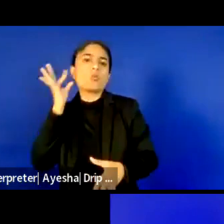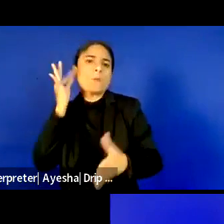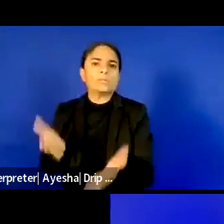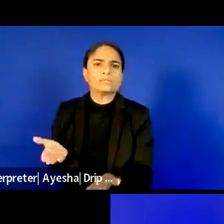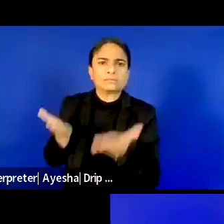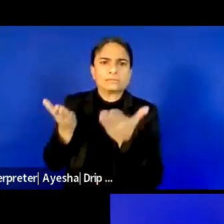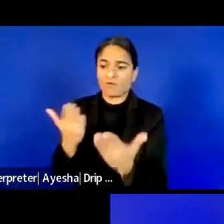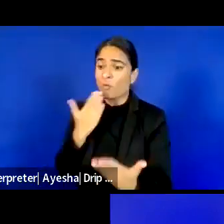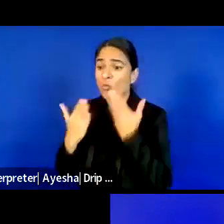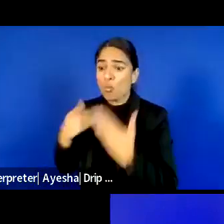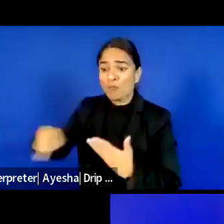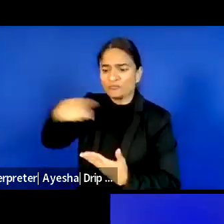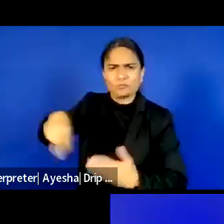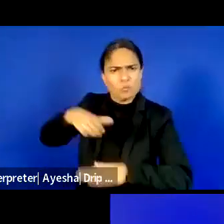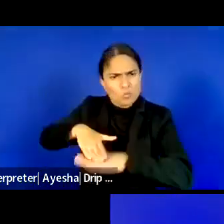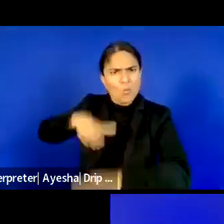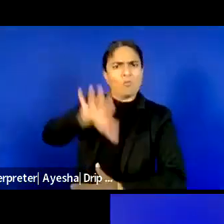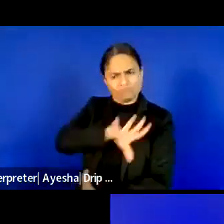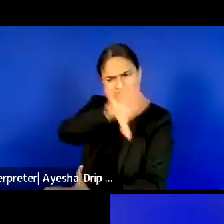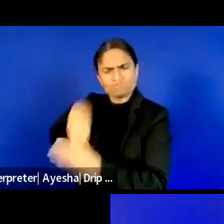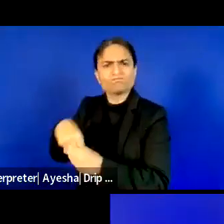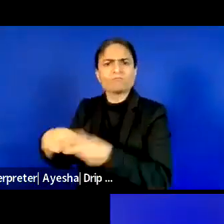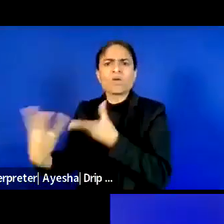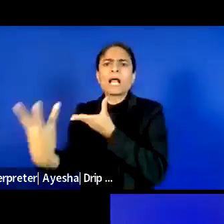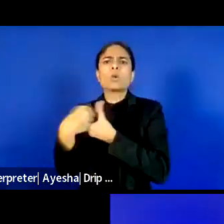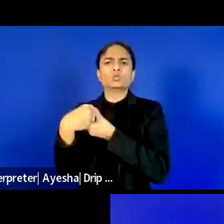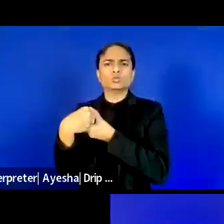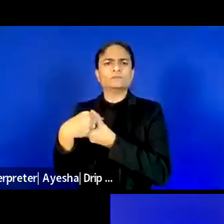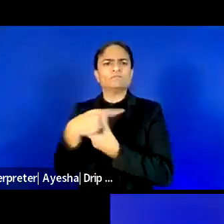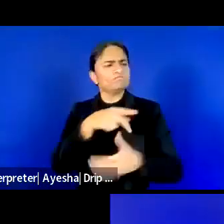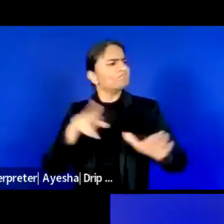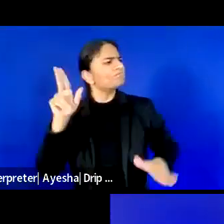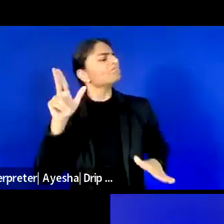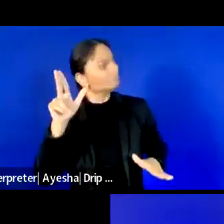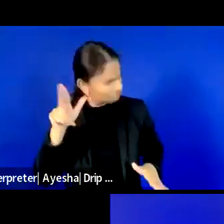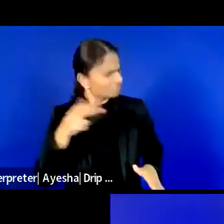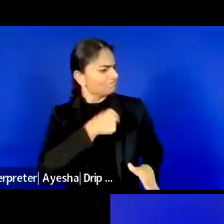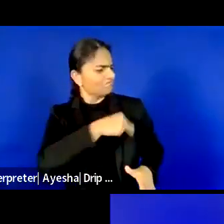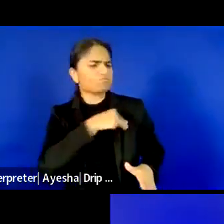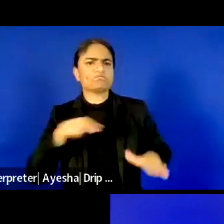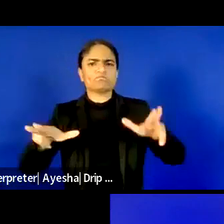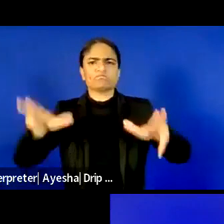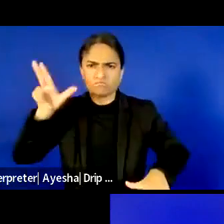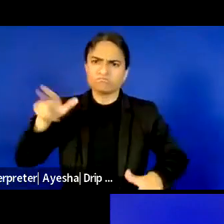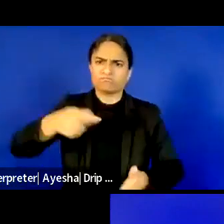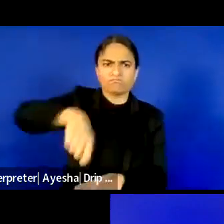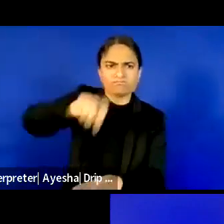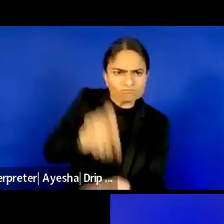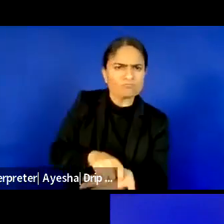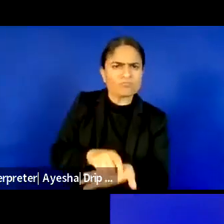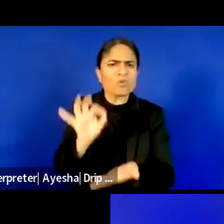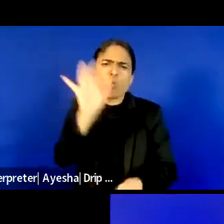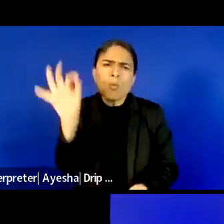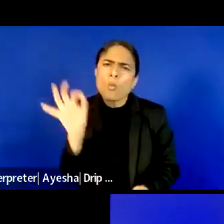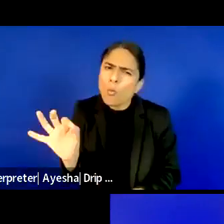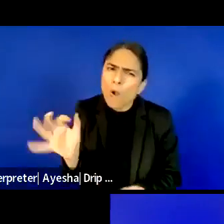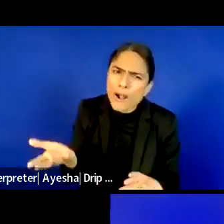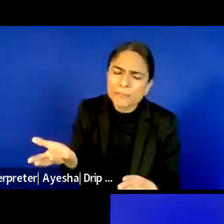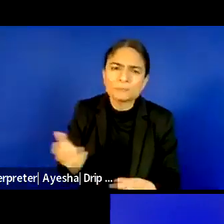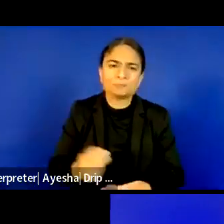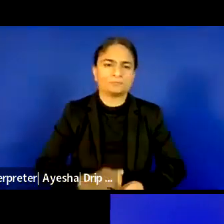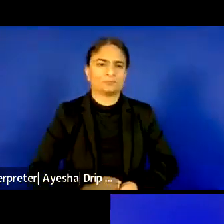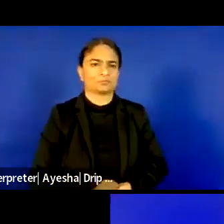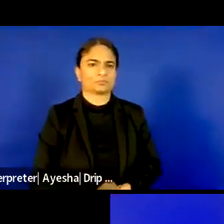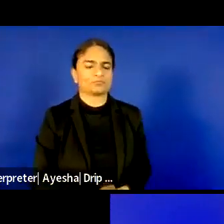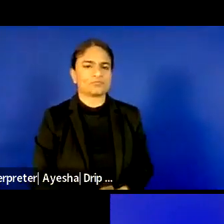the Feminist Accessibility Protocol? Sure. Thank you, Virginia. And thank you for inviting me to speak with you